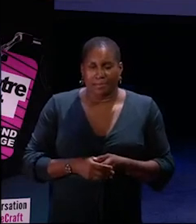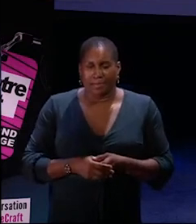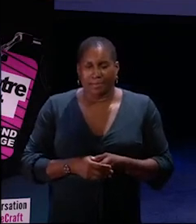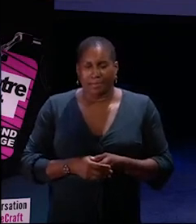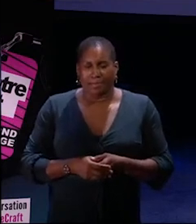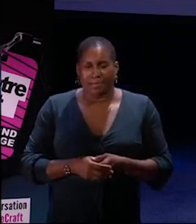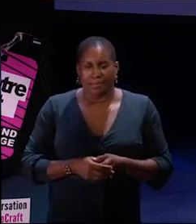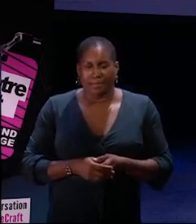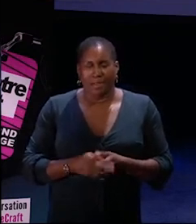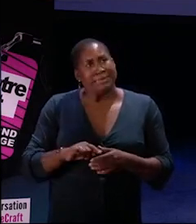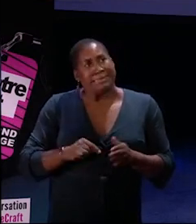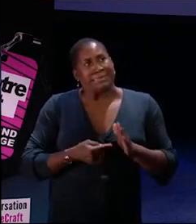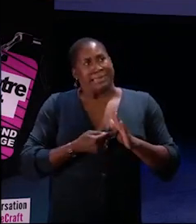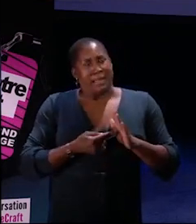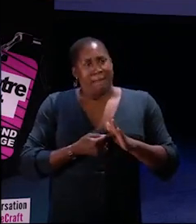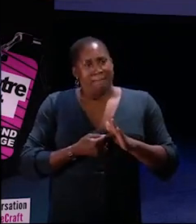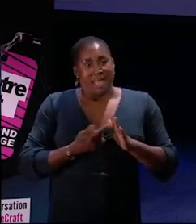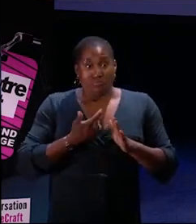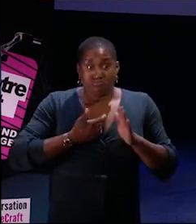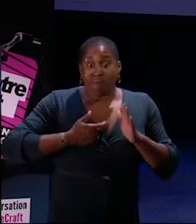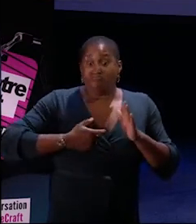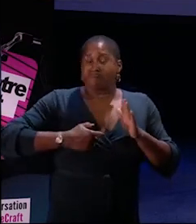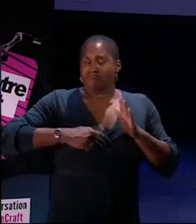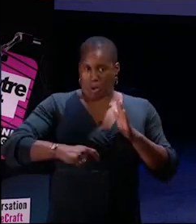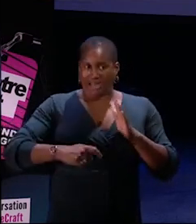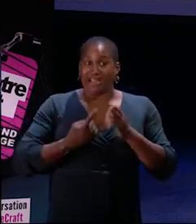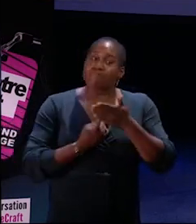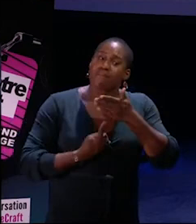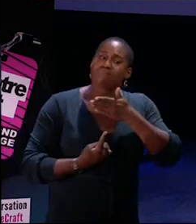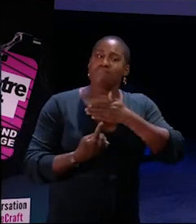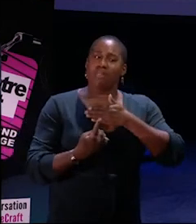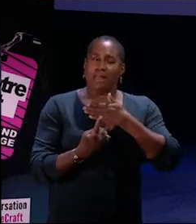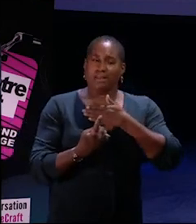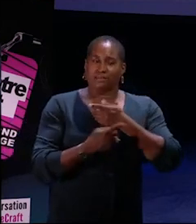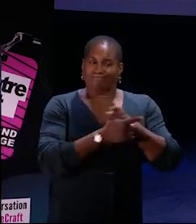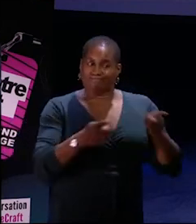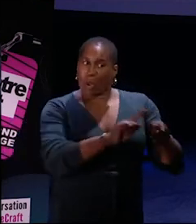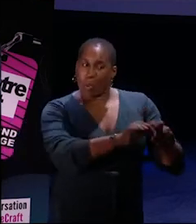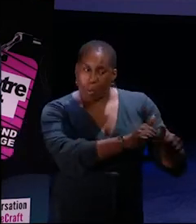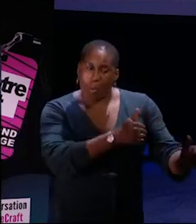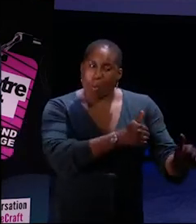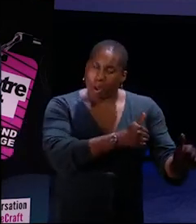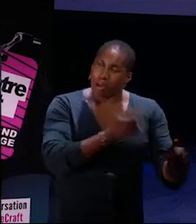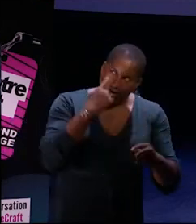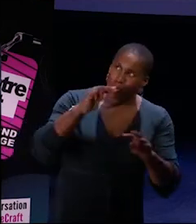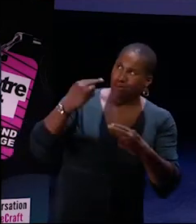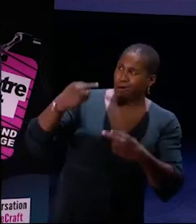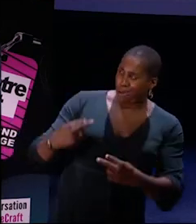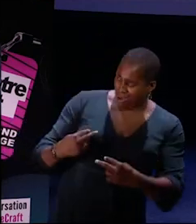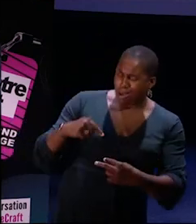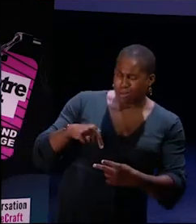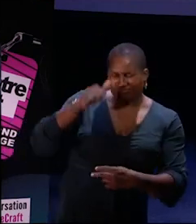I think we play a key role in keeping them in touch as well with the industry and what's happening there, particularly if you're working